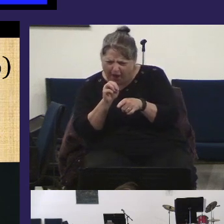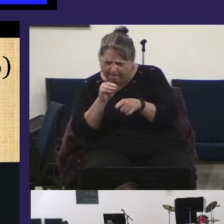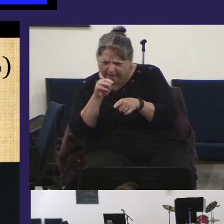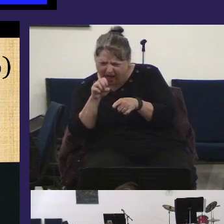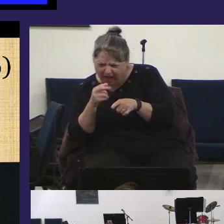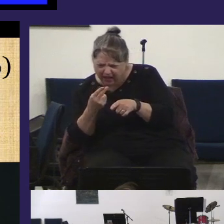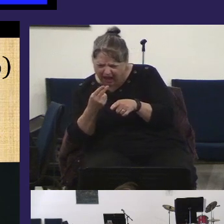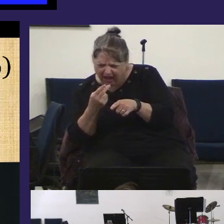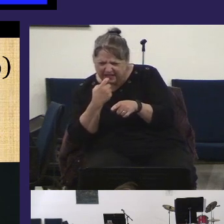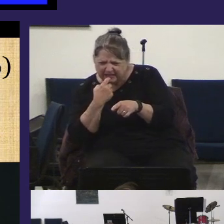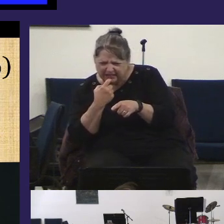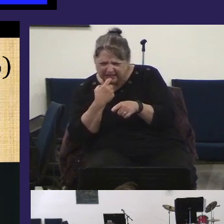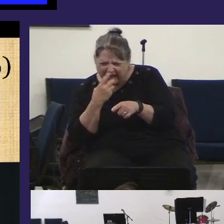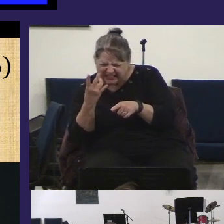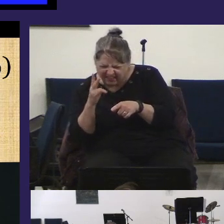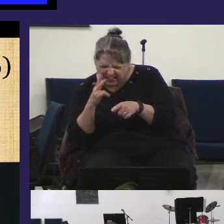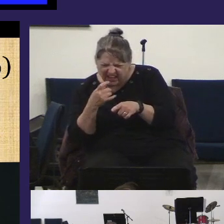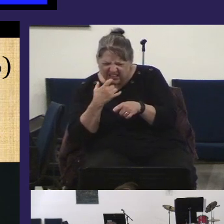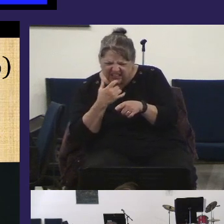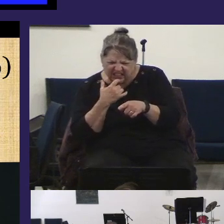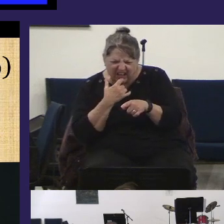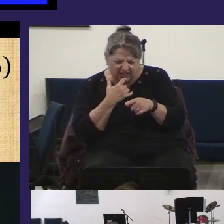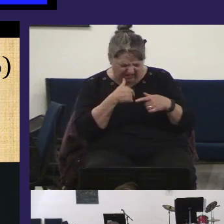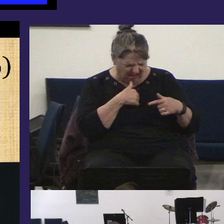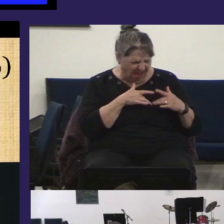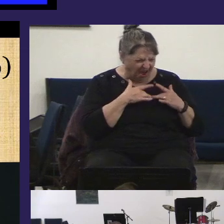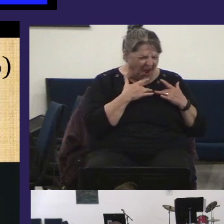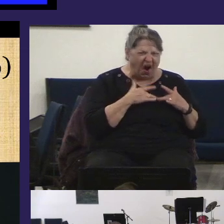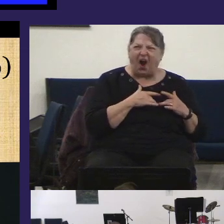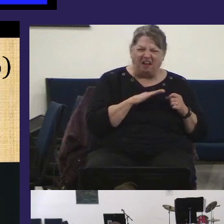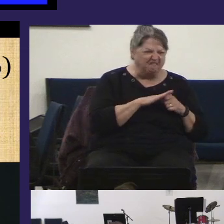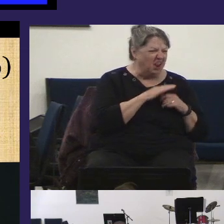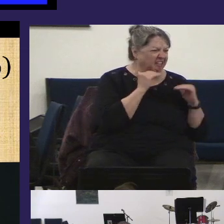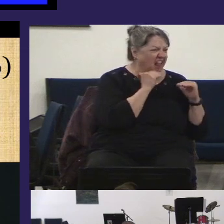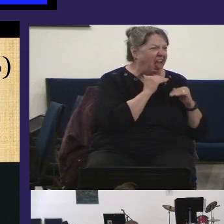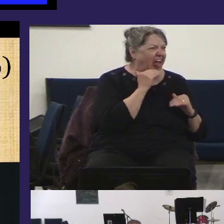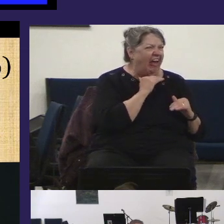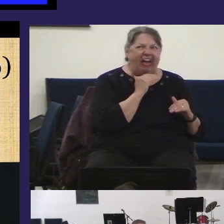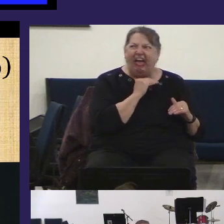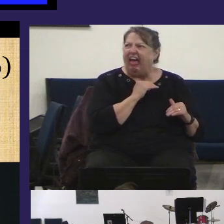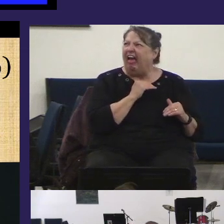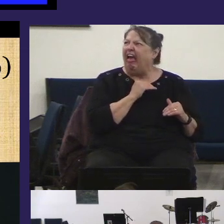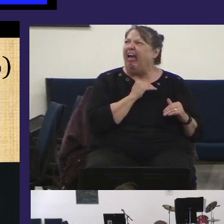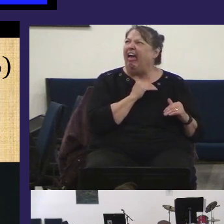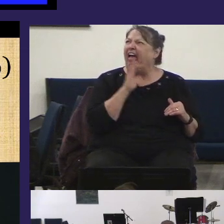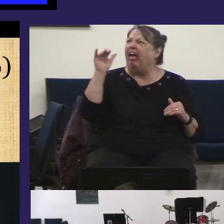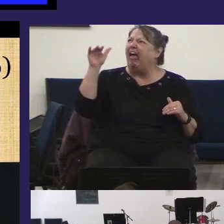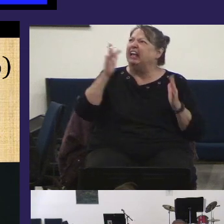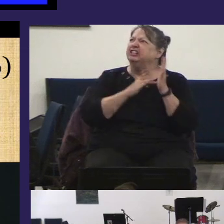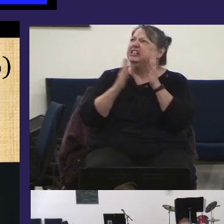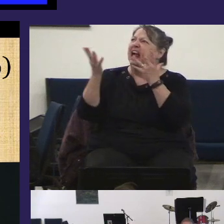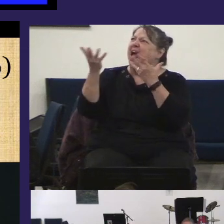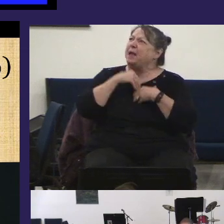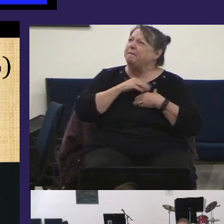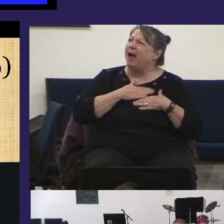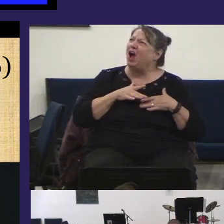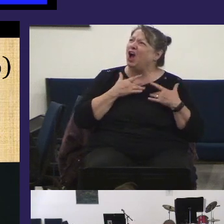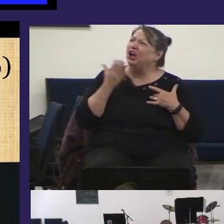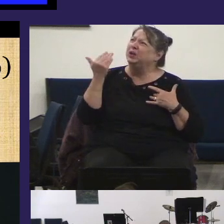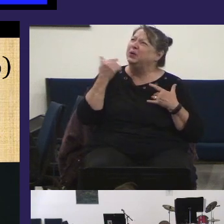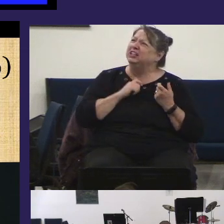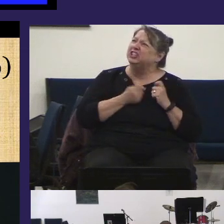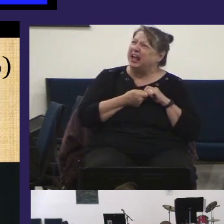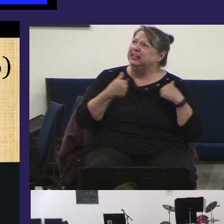cure. Unless we invite Jesus into our hearts to change them, only He can change